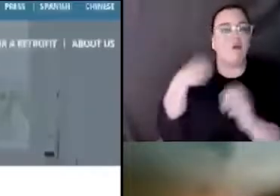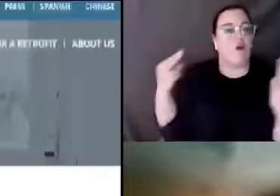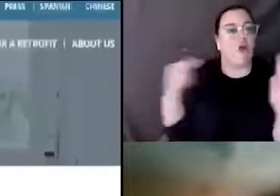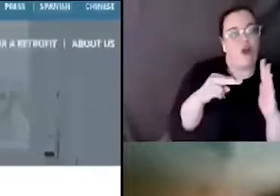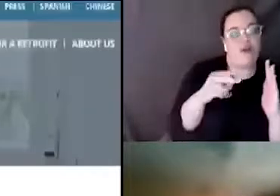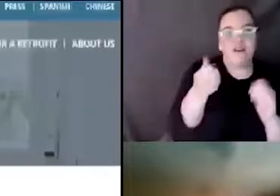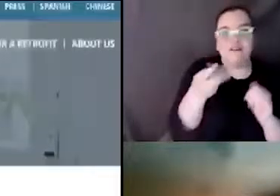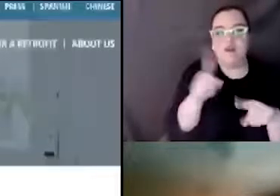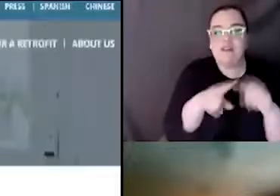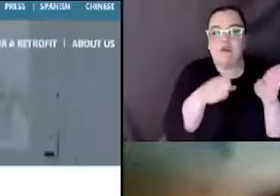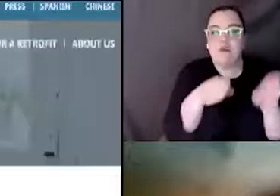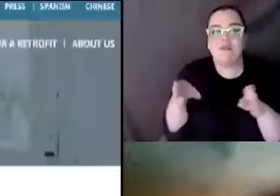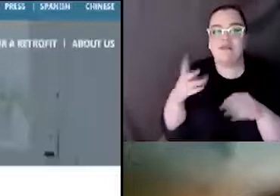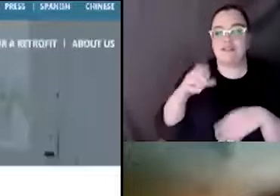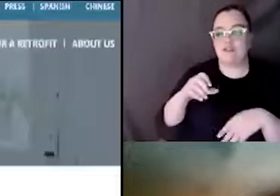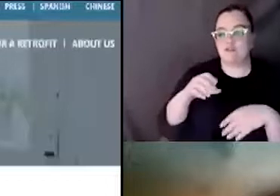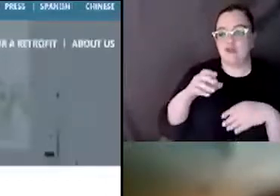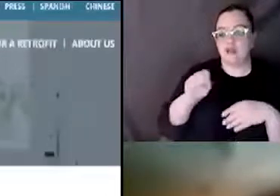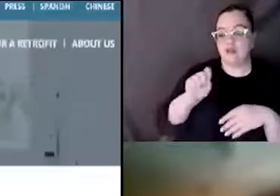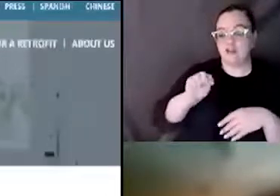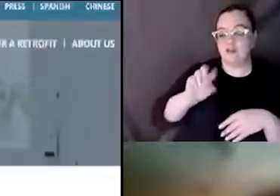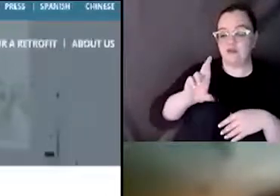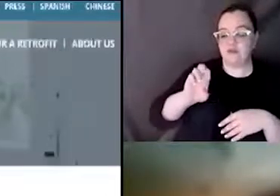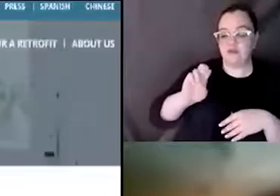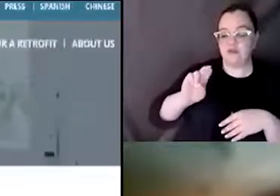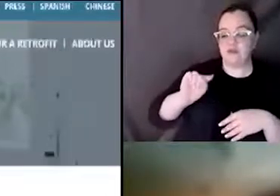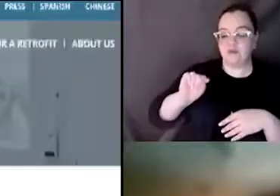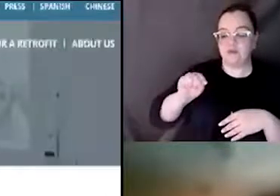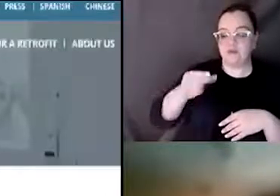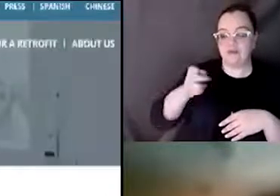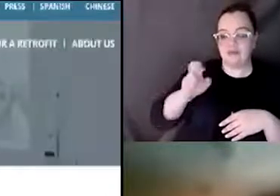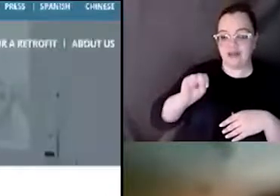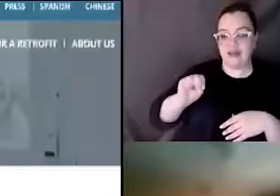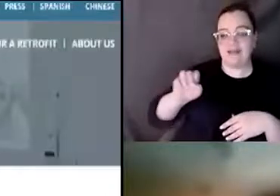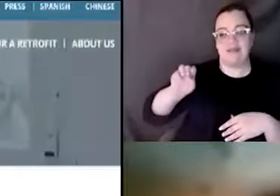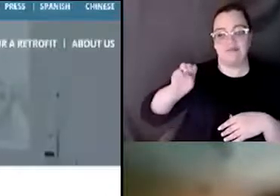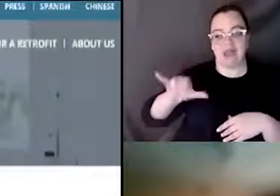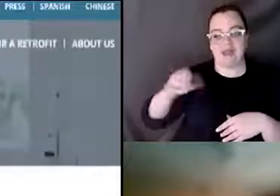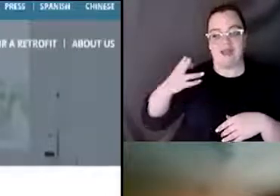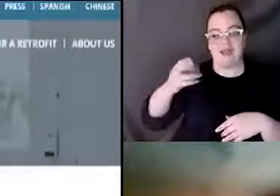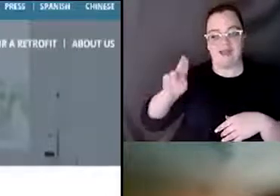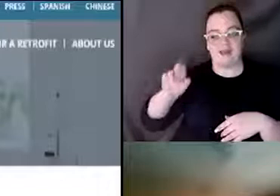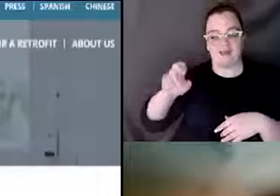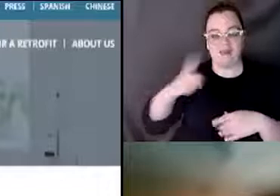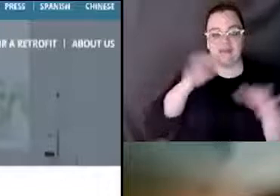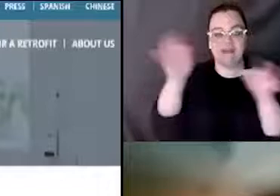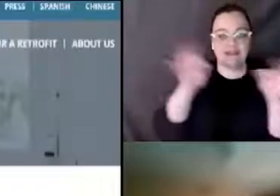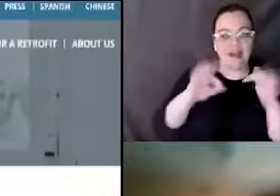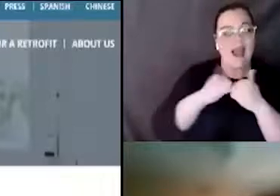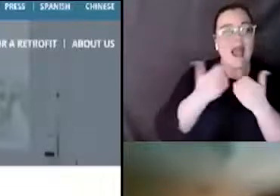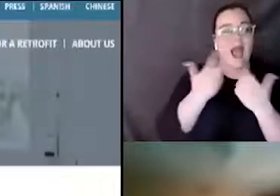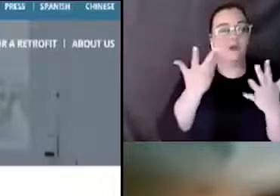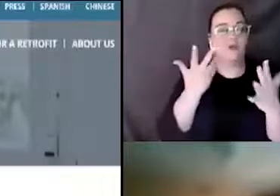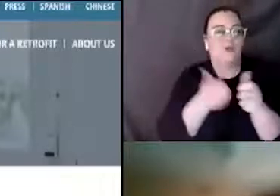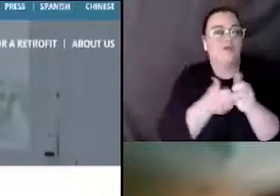but it's Strengthen My House. It has all sorts of great information about how to mitigate the vulnerabilities I spoke